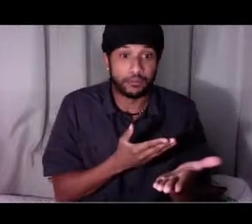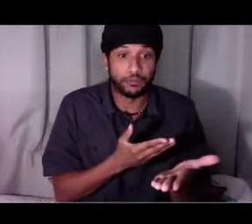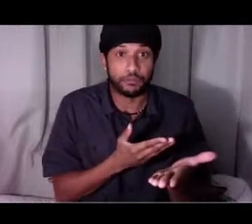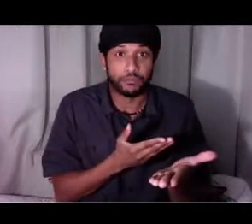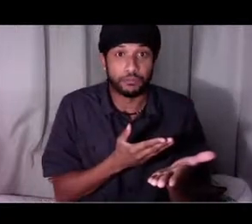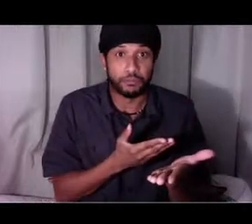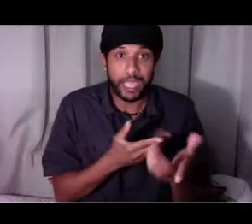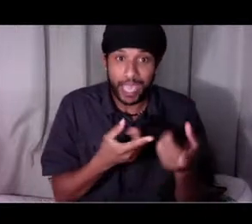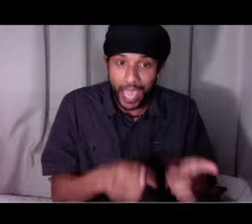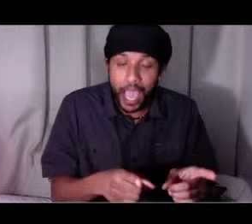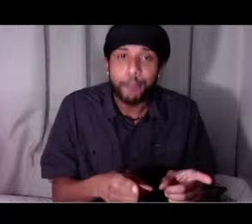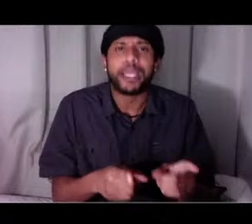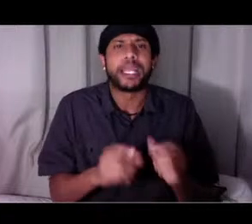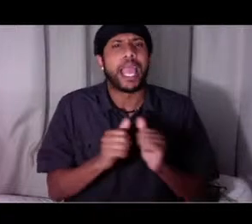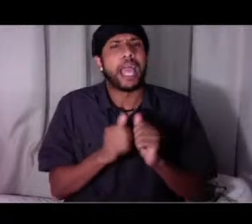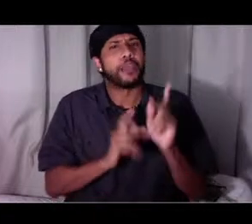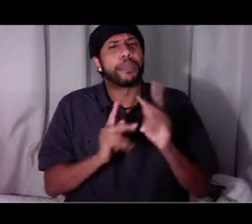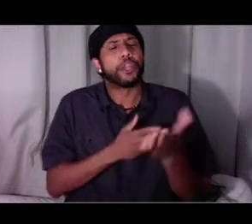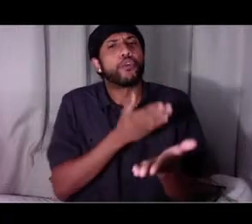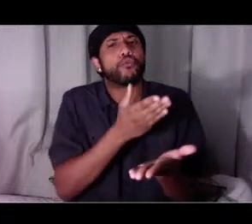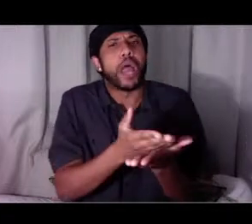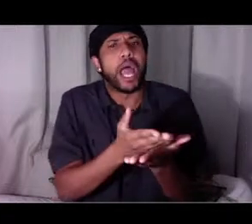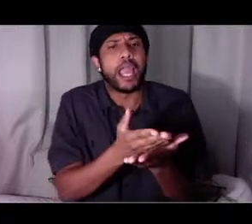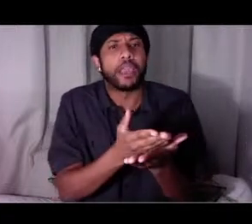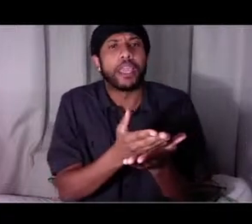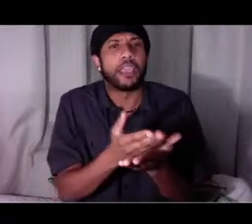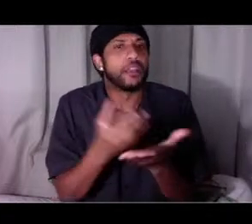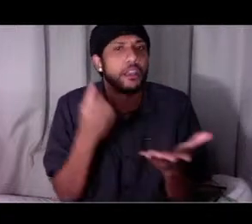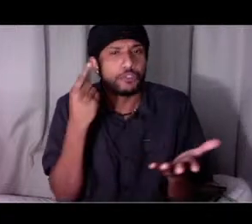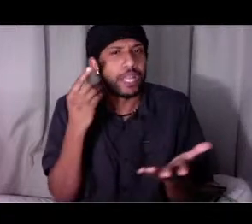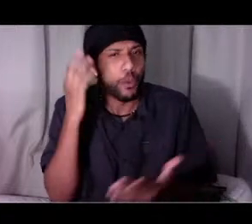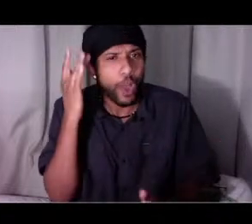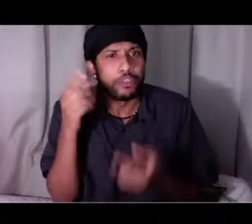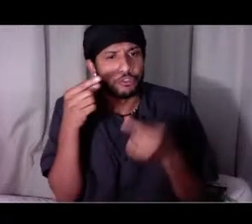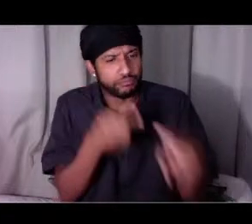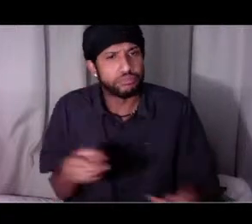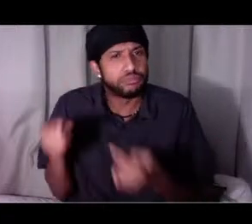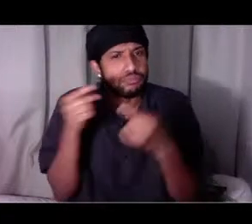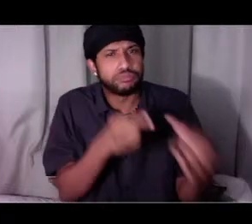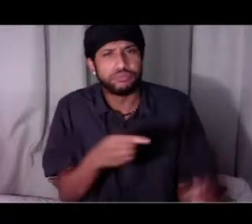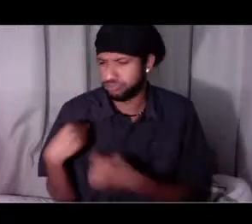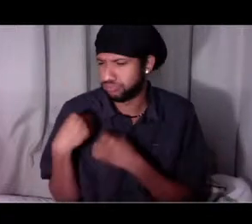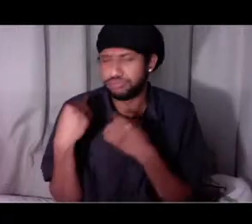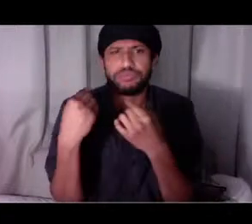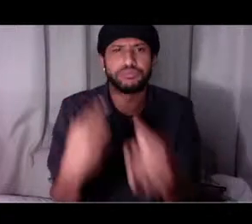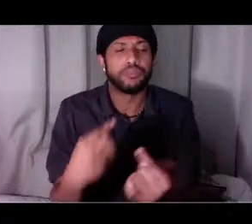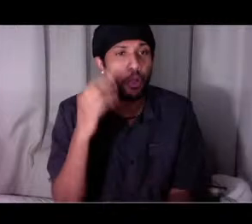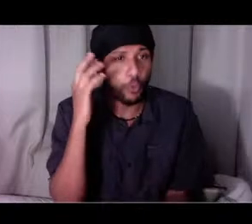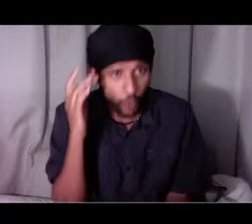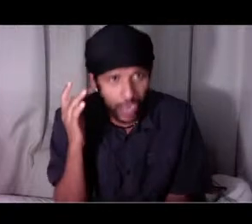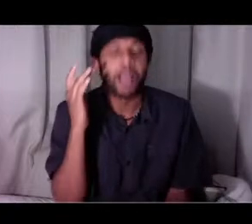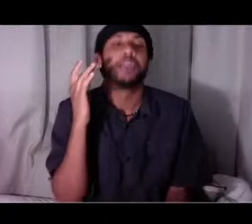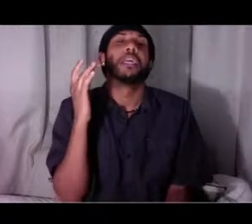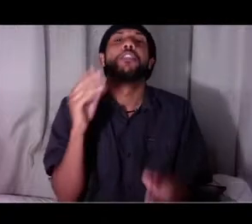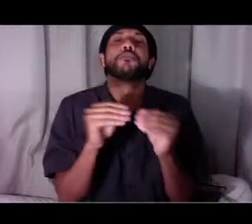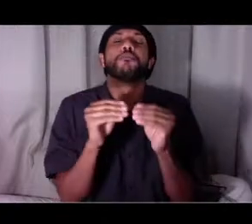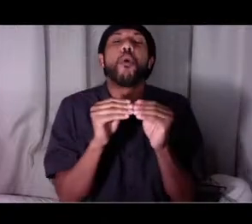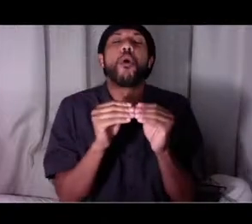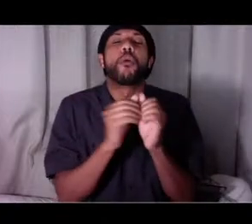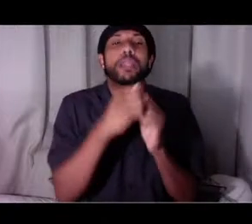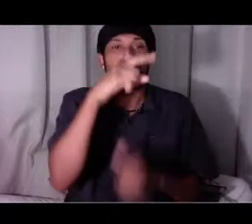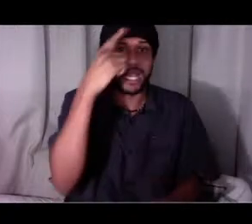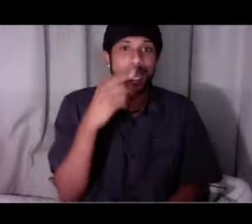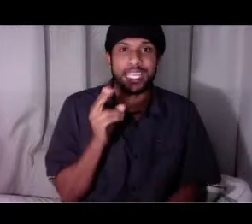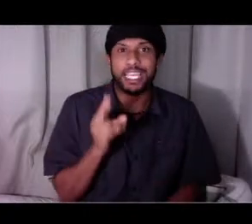here and understand why there has been and still is unrest even after so many centuries have passed there is more to black history than the